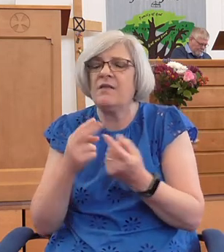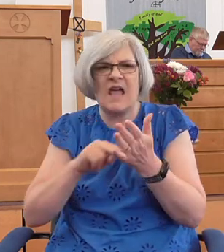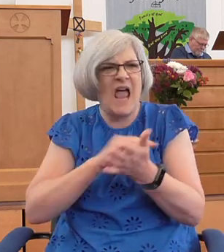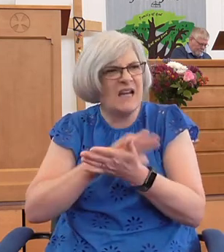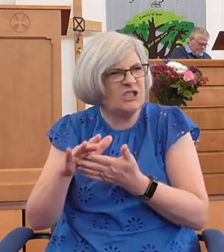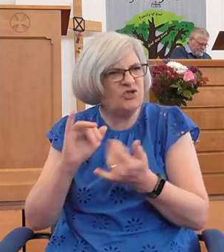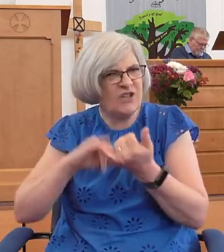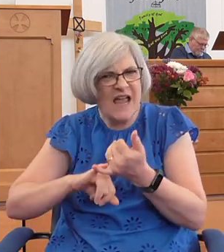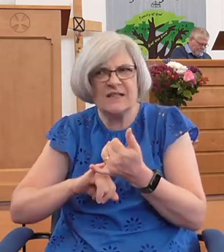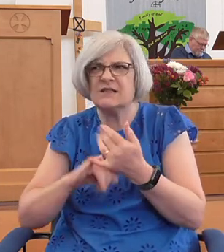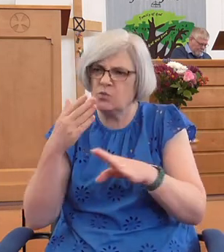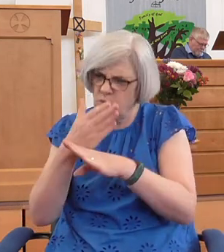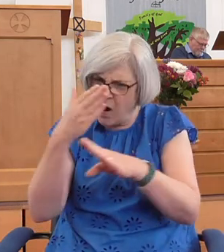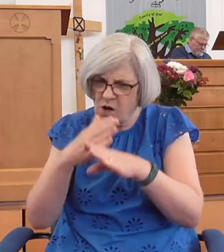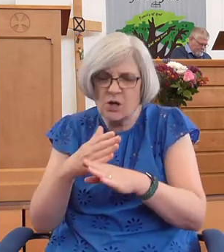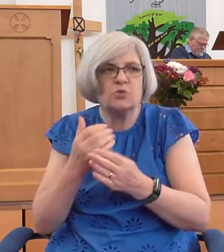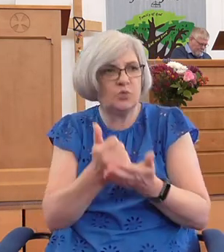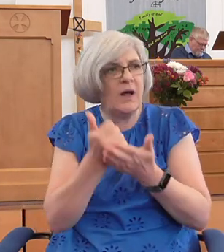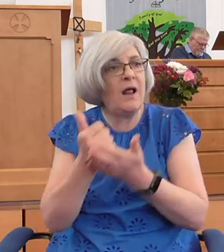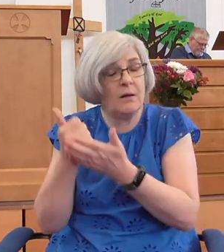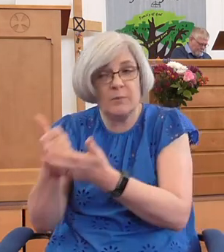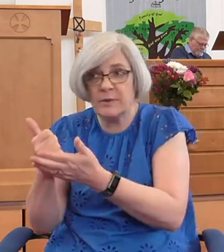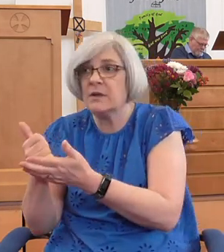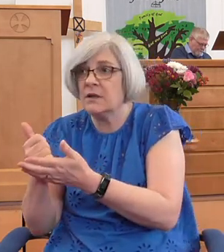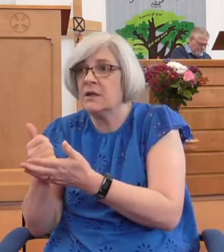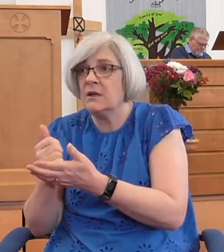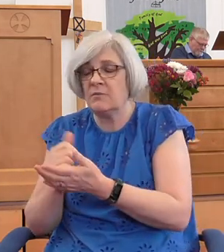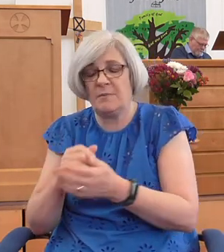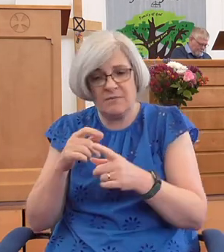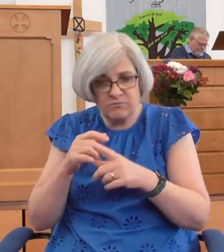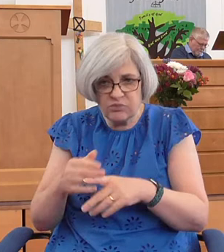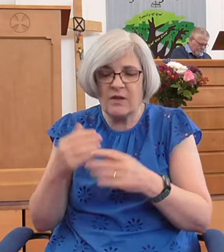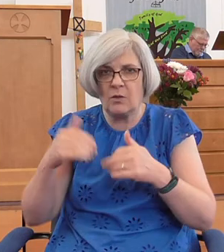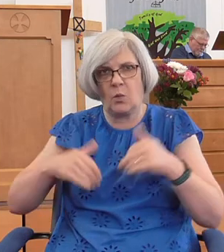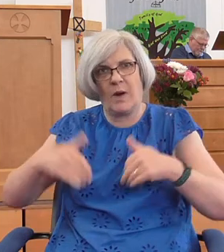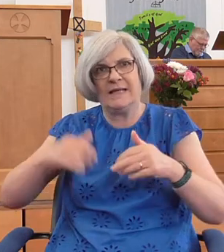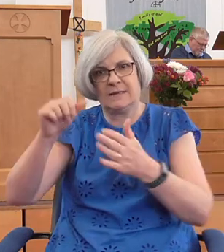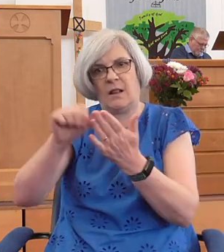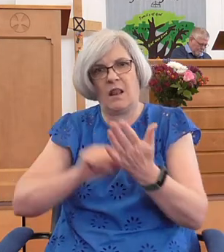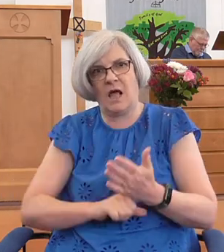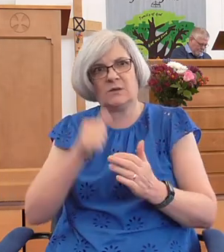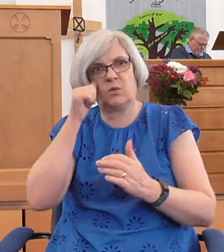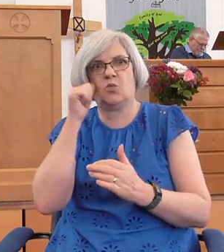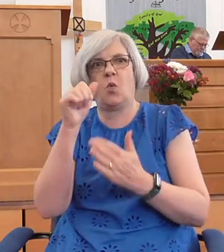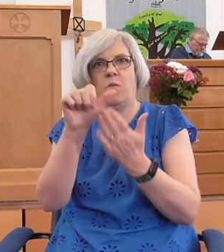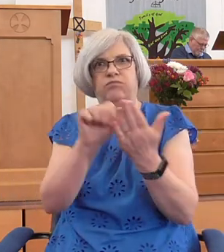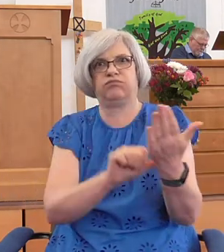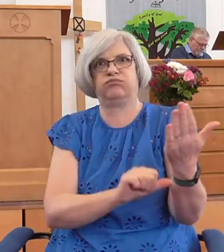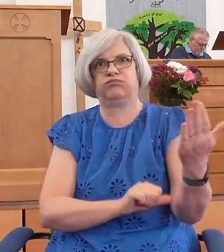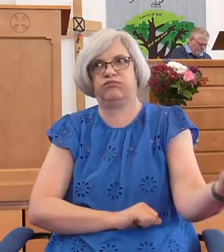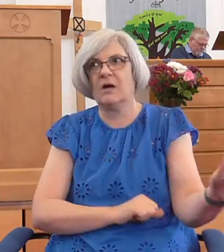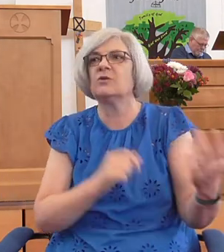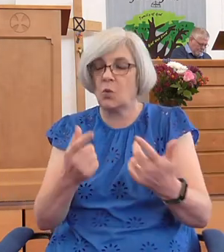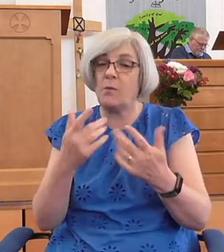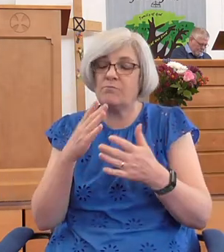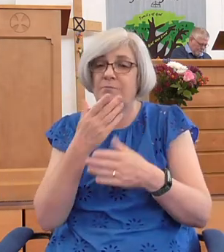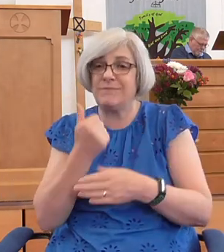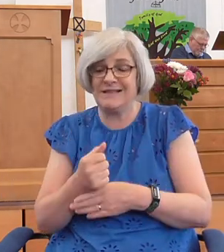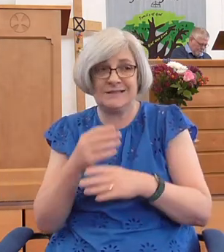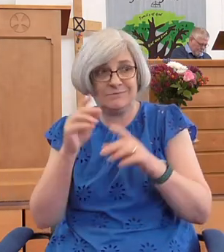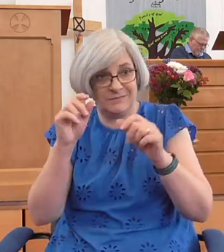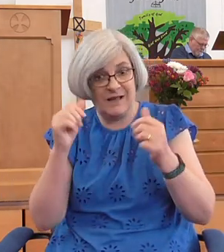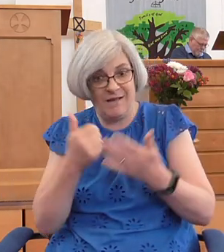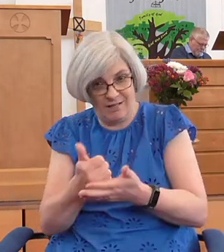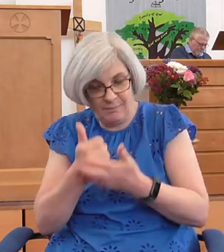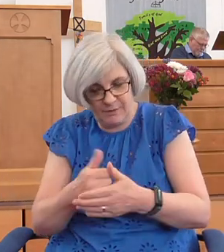workers to be able to catch up on the backlog of patients that are still waiting for the care that they so desperately need. Lord, we